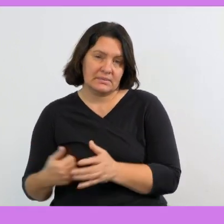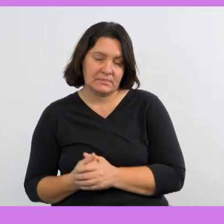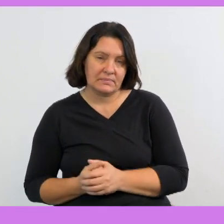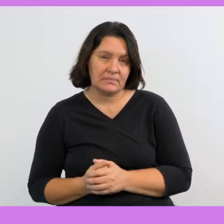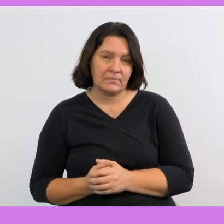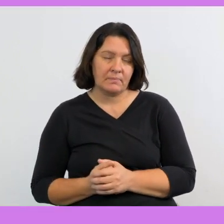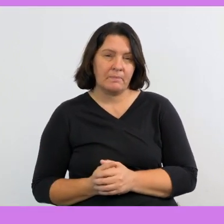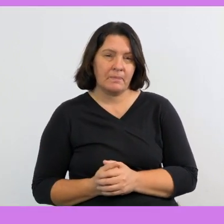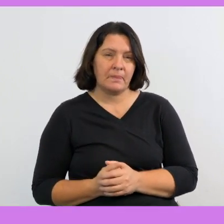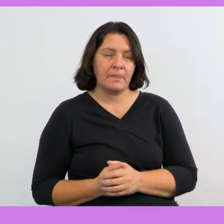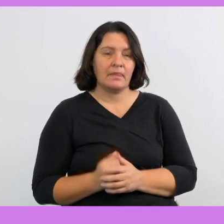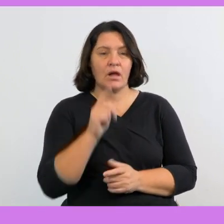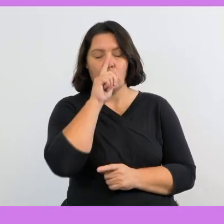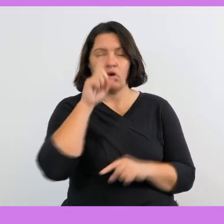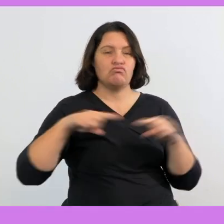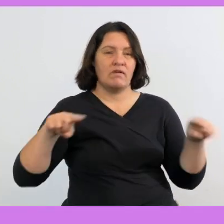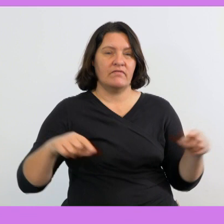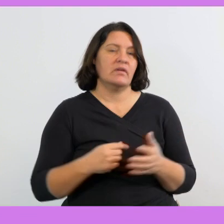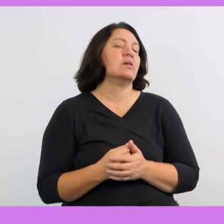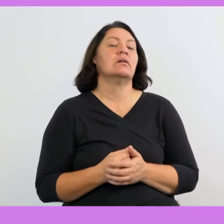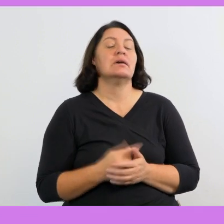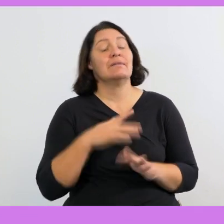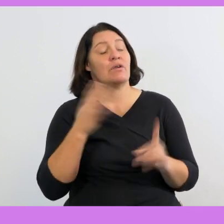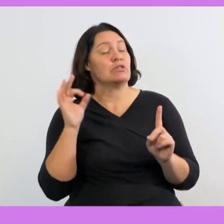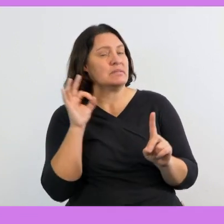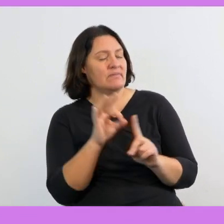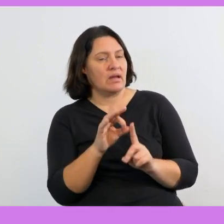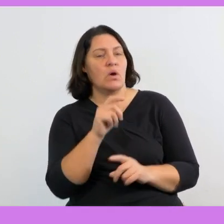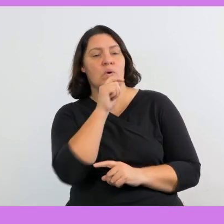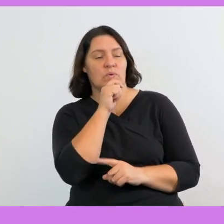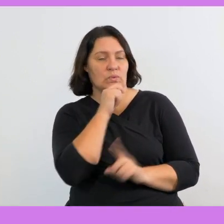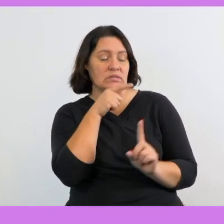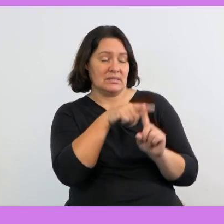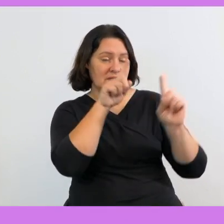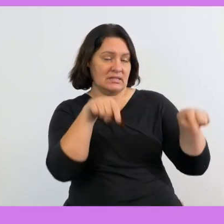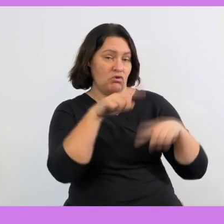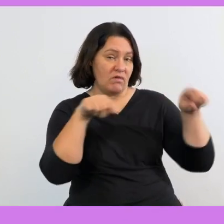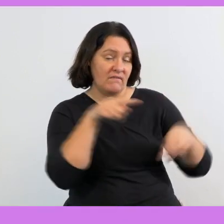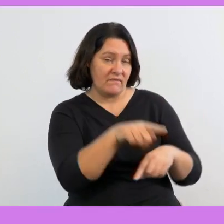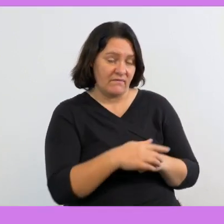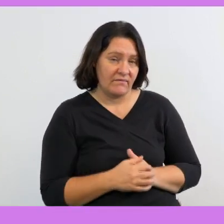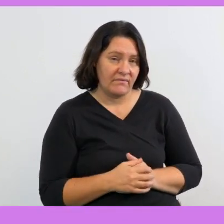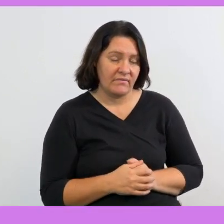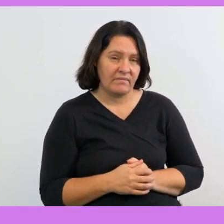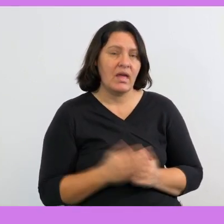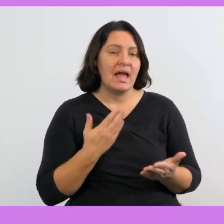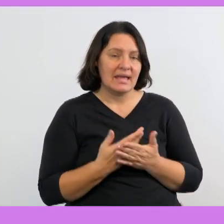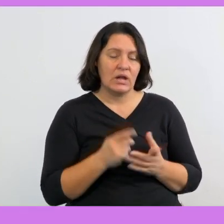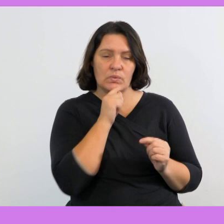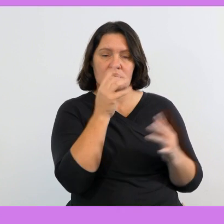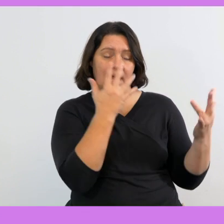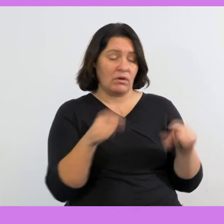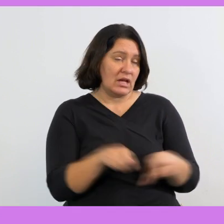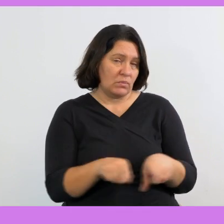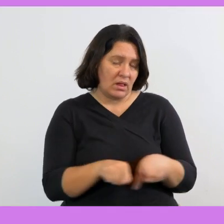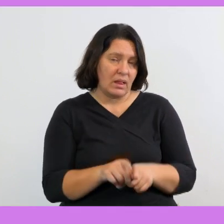profit or loss equals my income minus my expenses. So looking at this graph, it says very